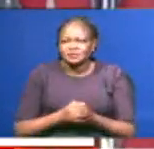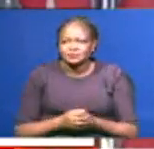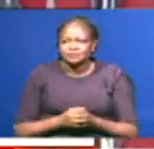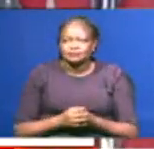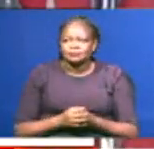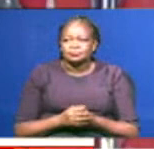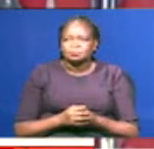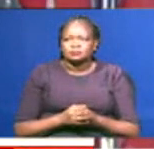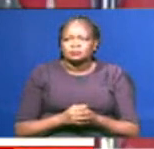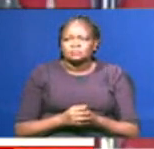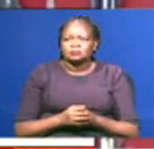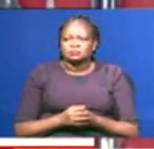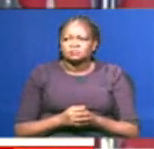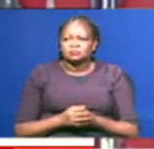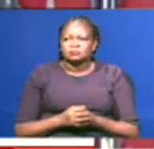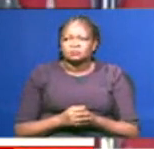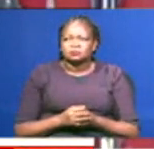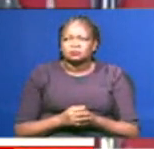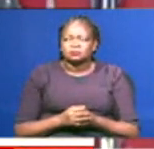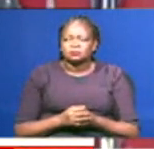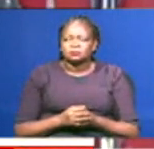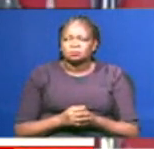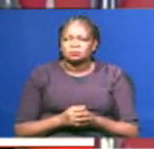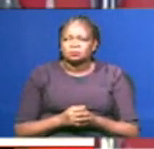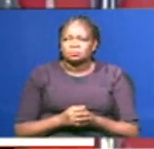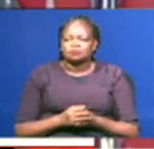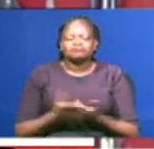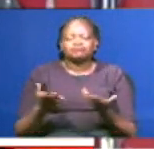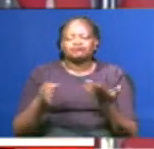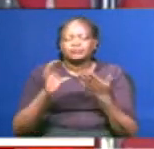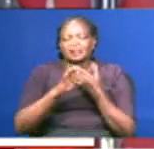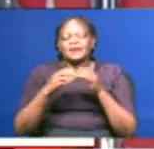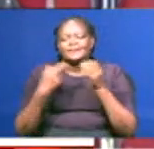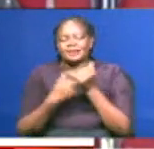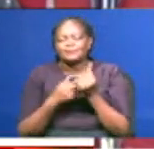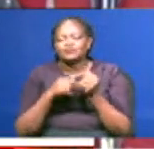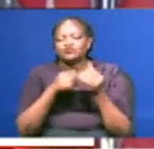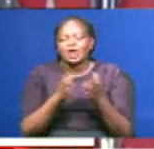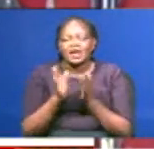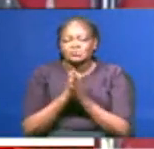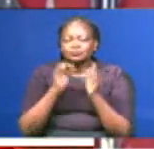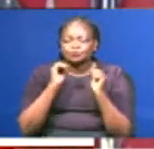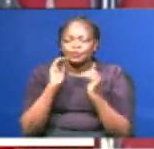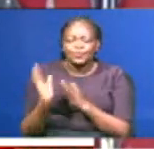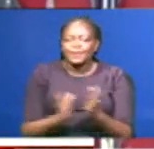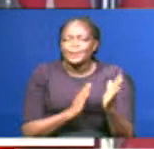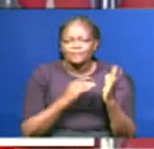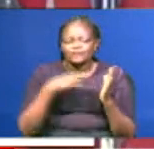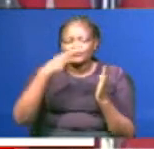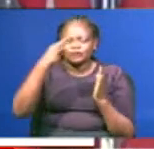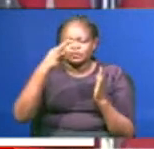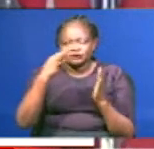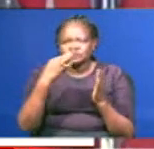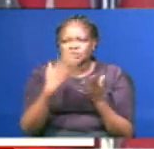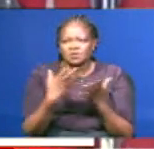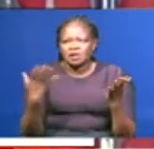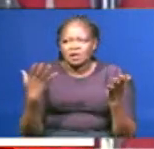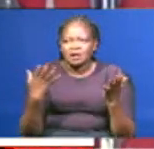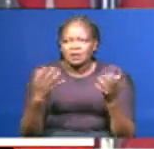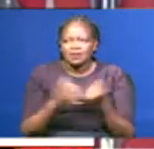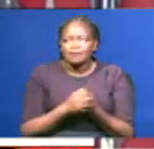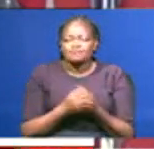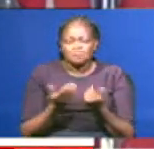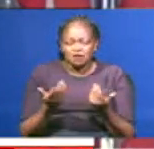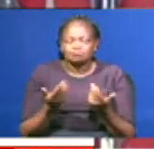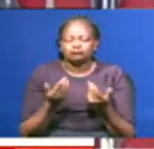USAID is ensuring that our country partners have the infrastructure and flexibility to prepare for future shocks by deepening our partnerships